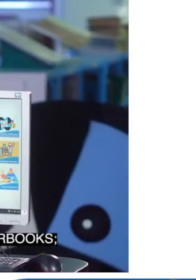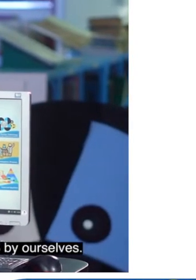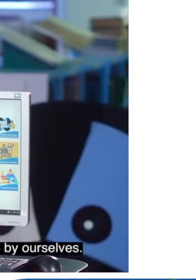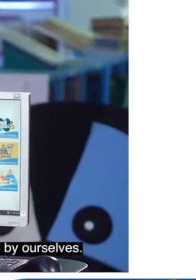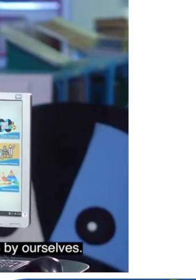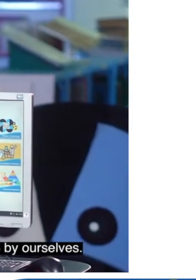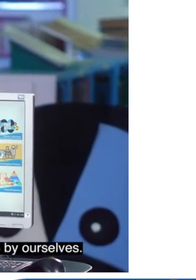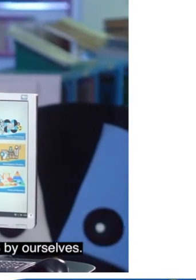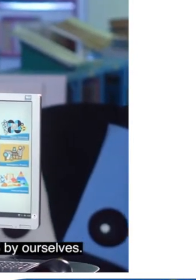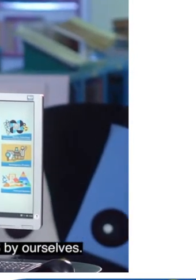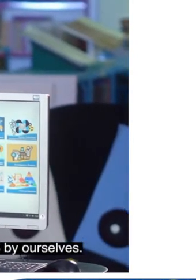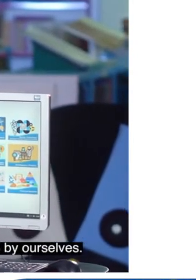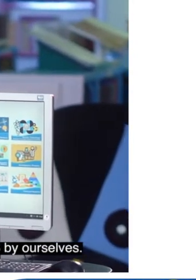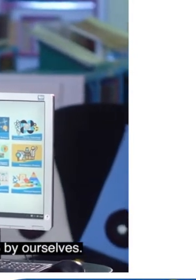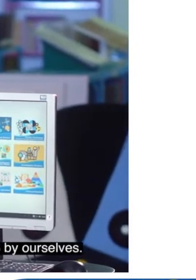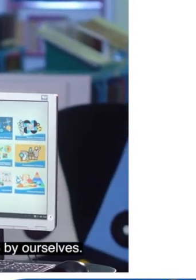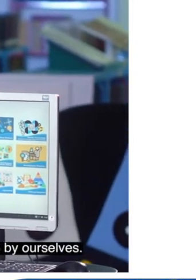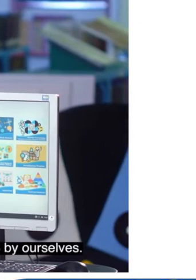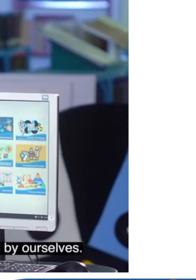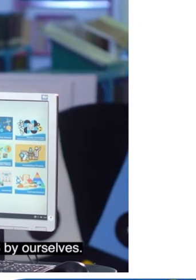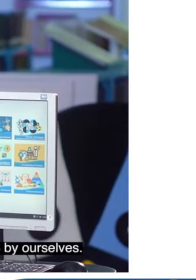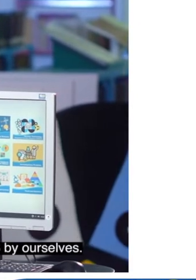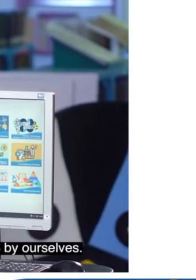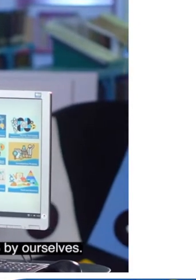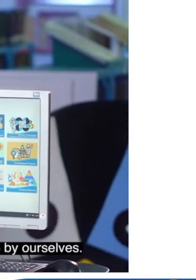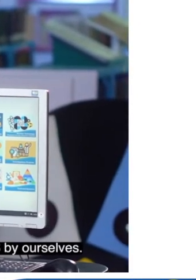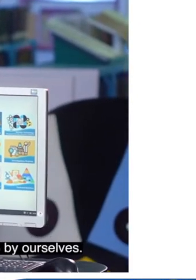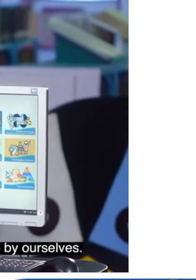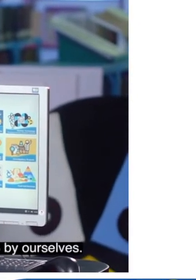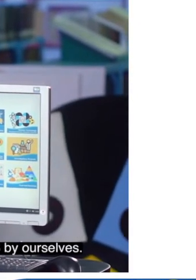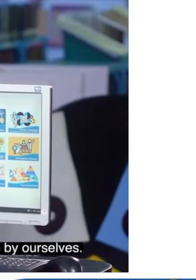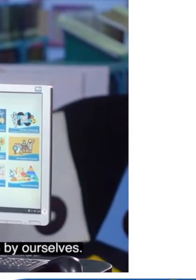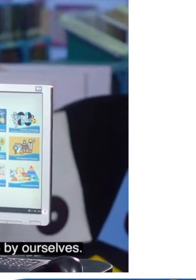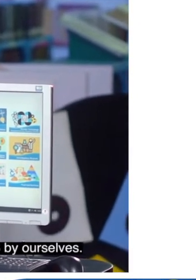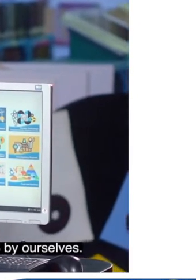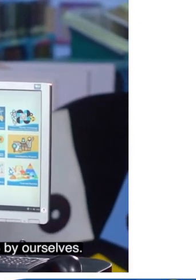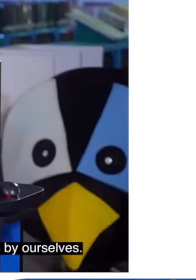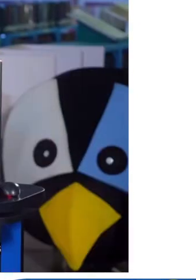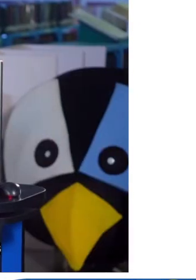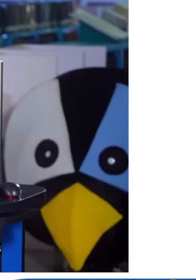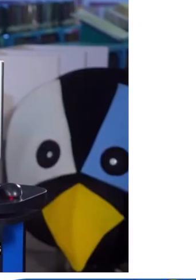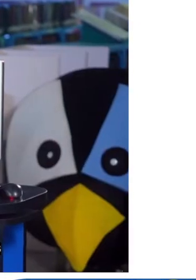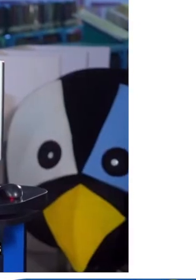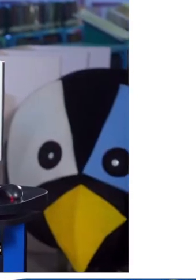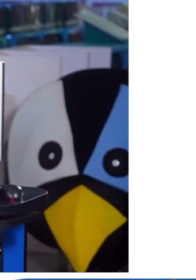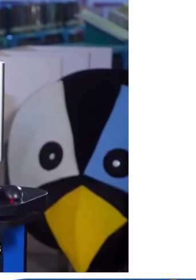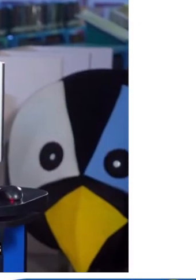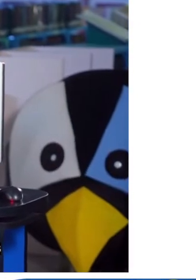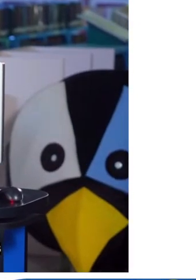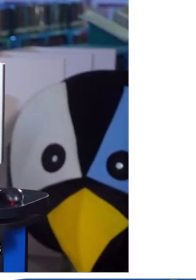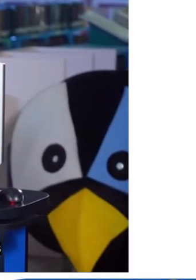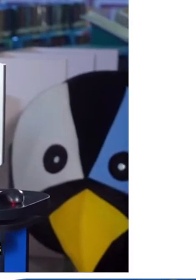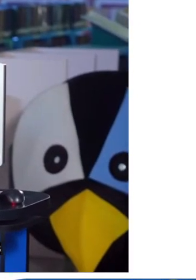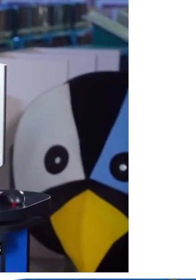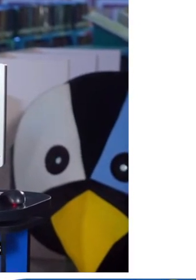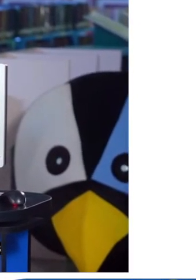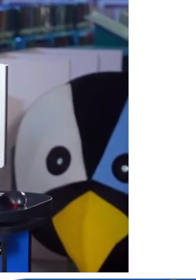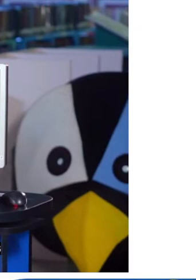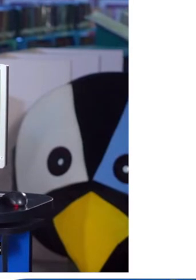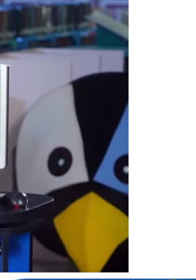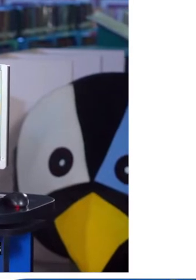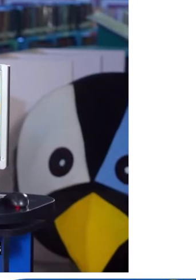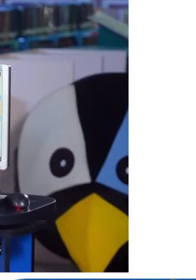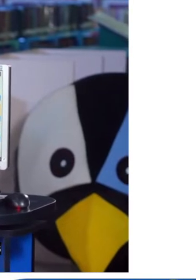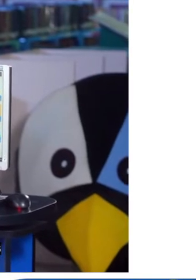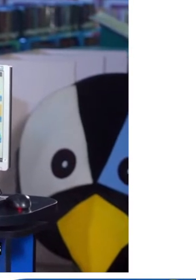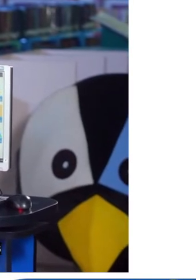up, but we couldn't possibly keep up with the demand for Starbooks by ourselves. Private agencies,